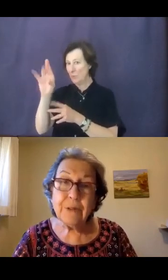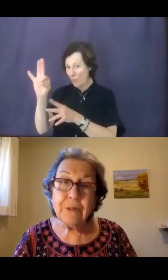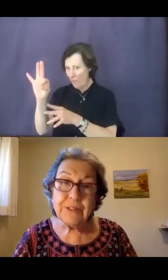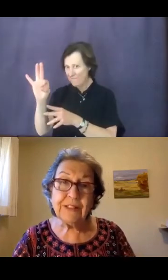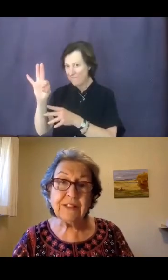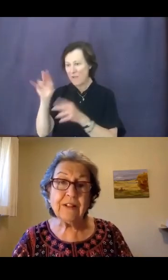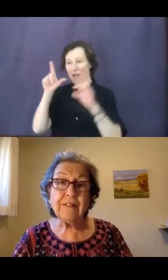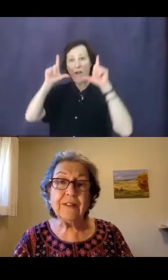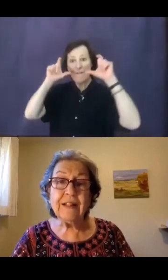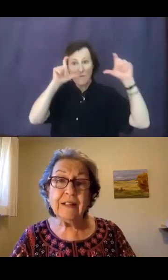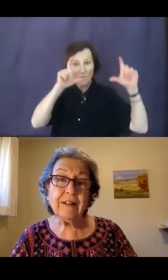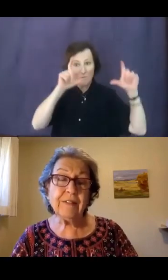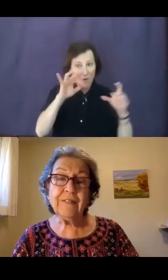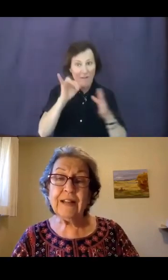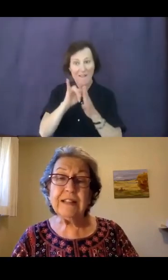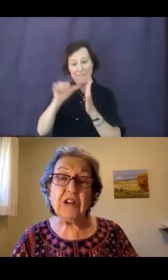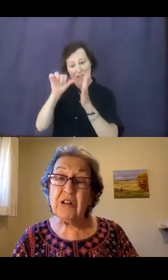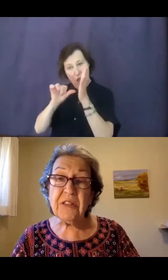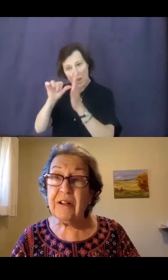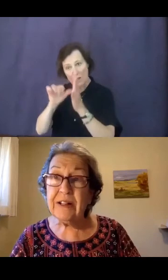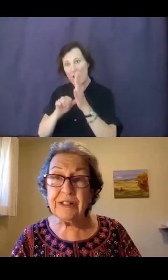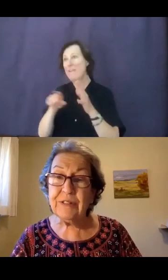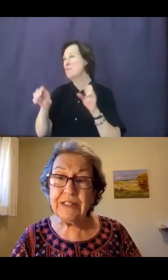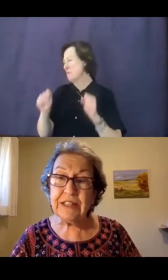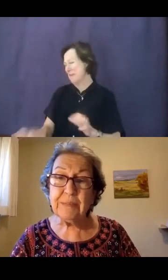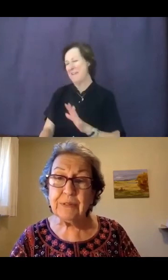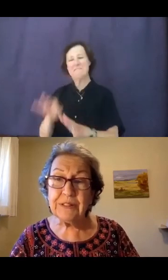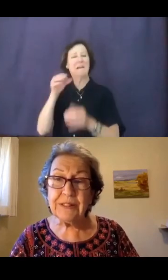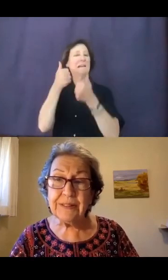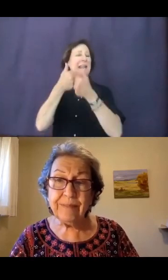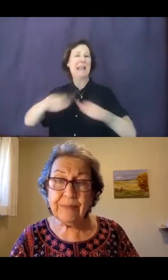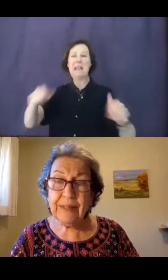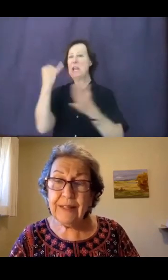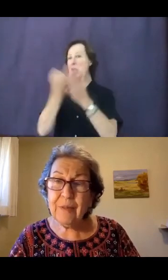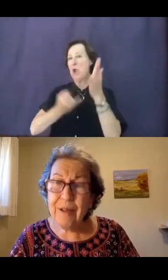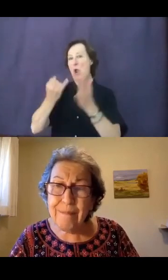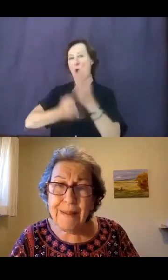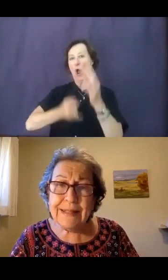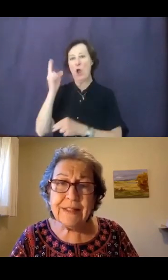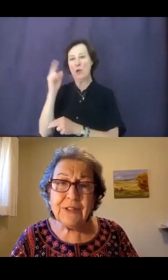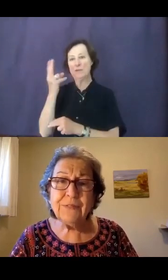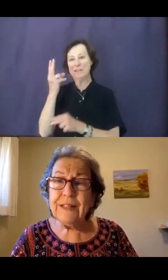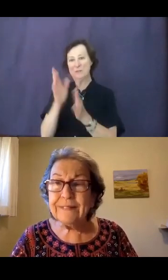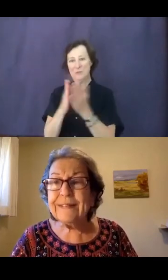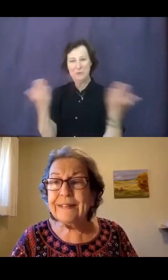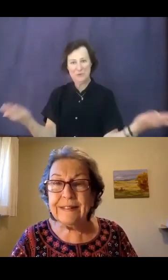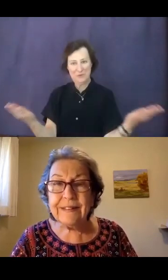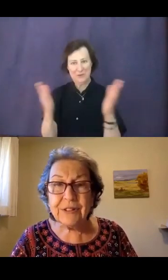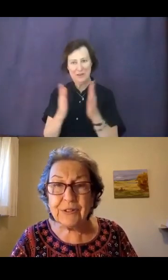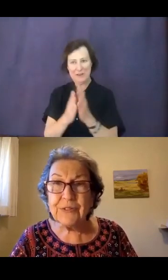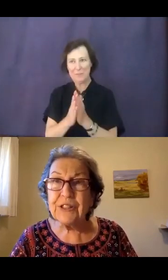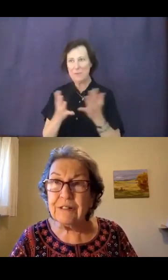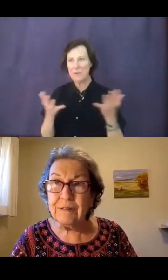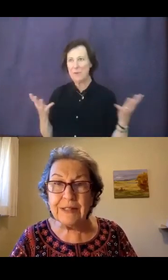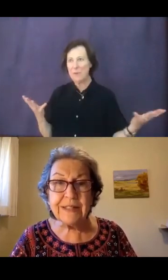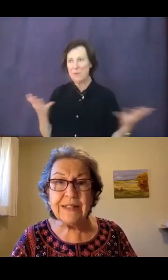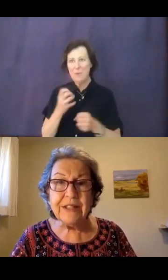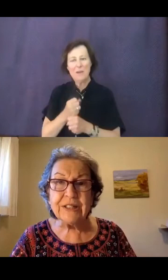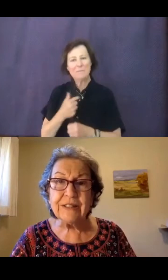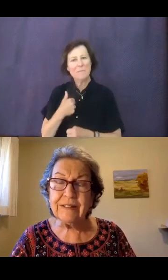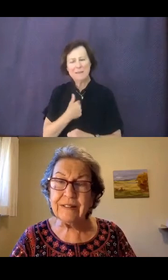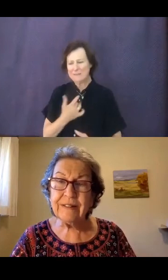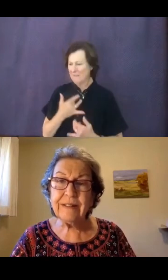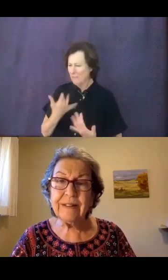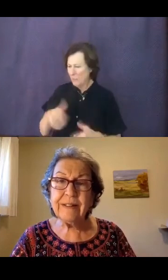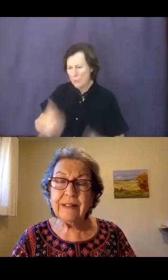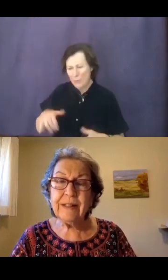Photos of this carving are found in all the art history textbooks. What makes us feel that it deserves so much attention?